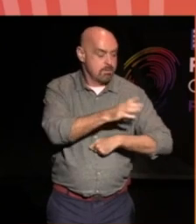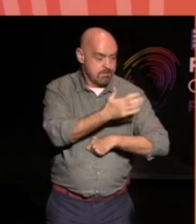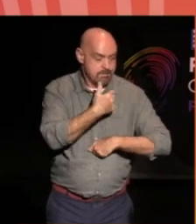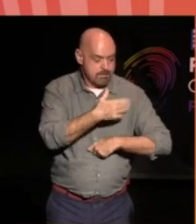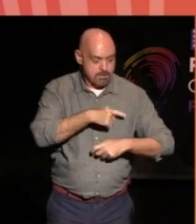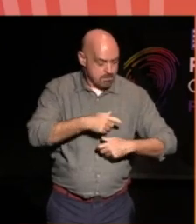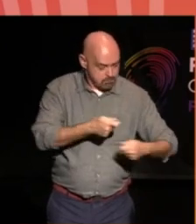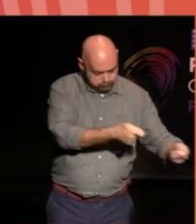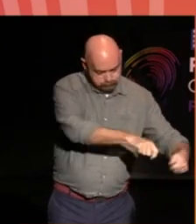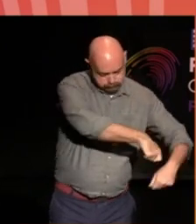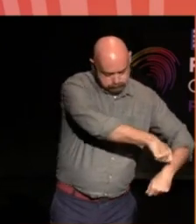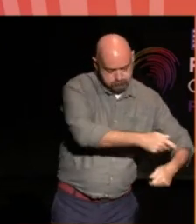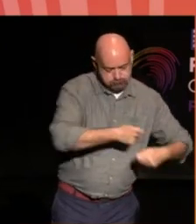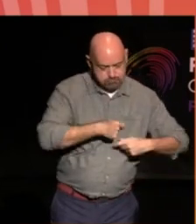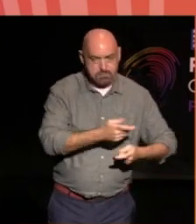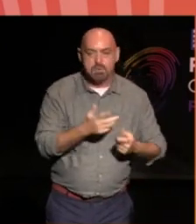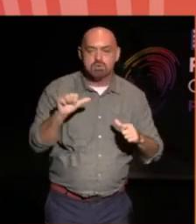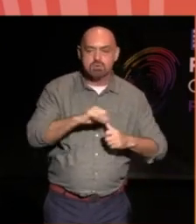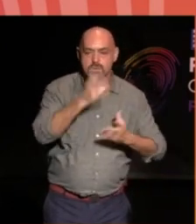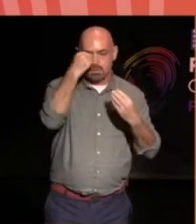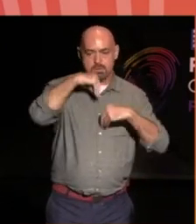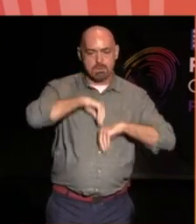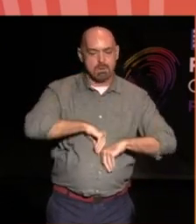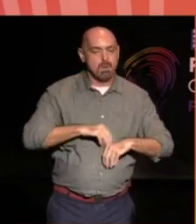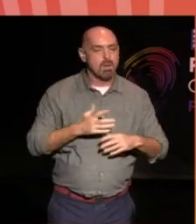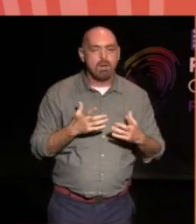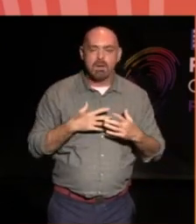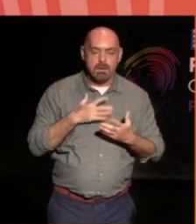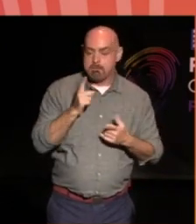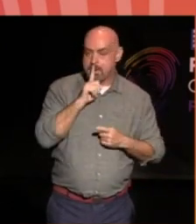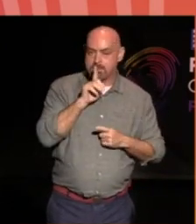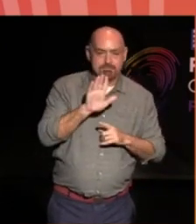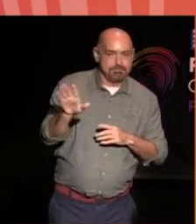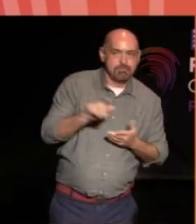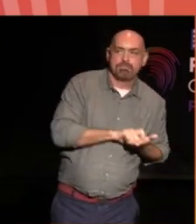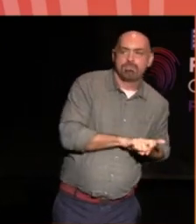repeat until it gets into my bones and I secretly take notes.